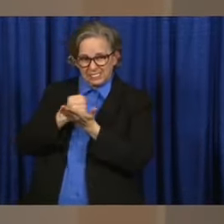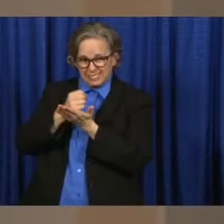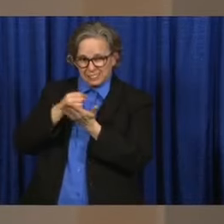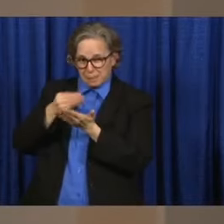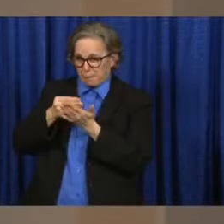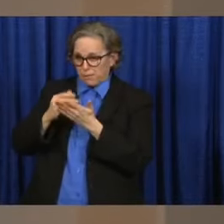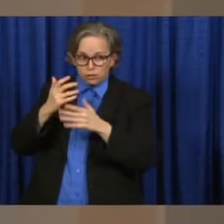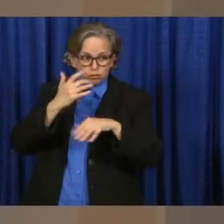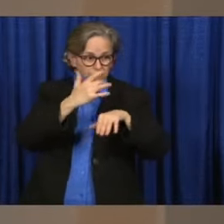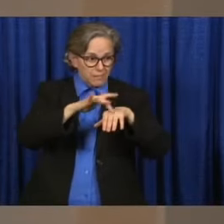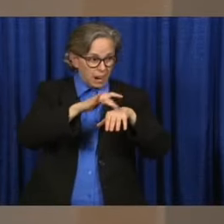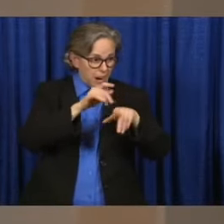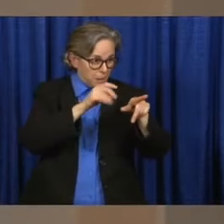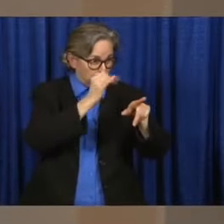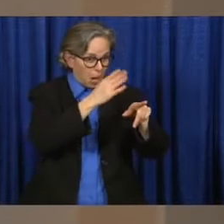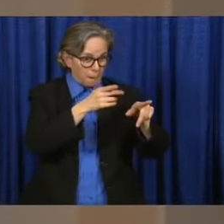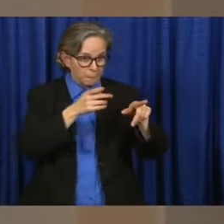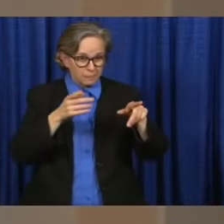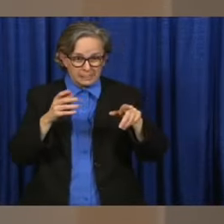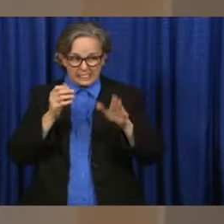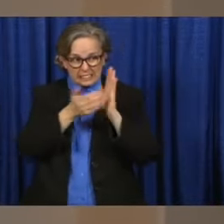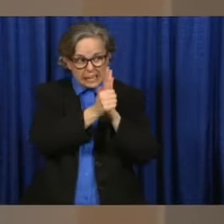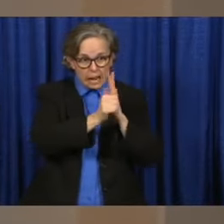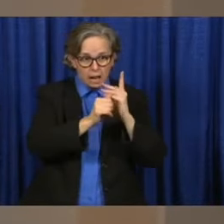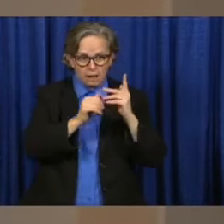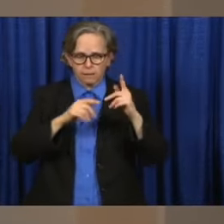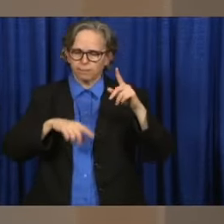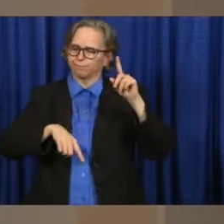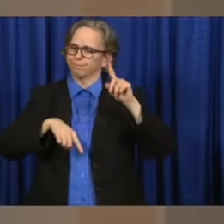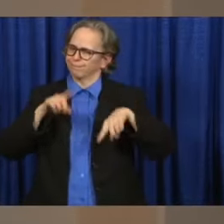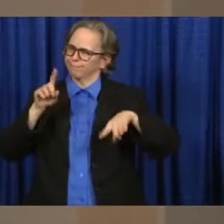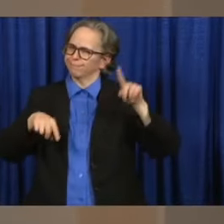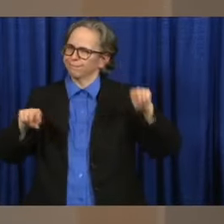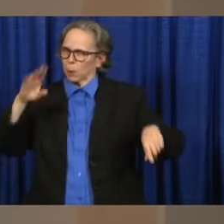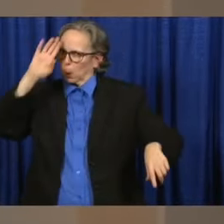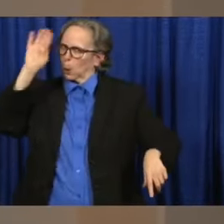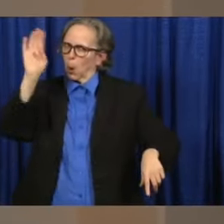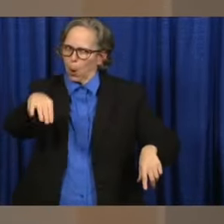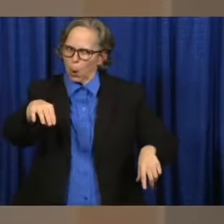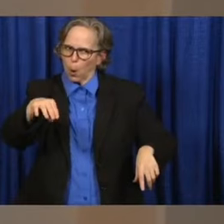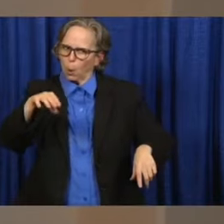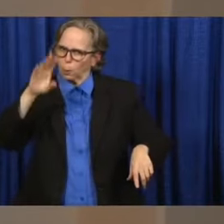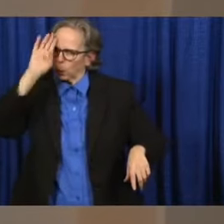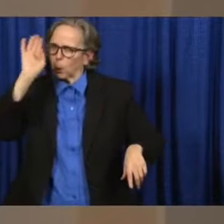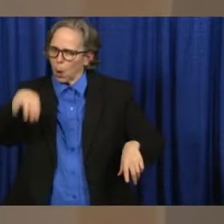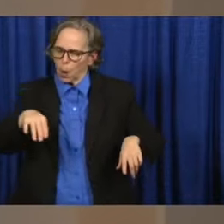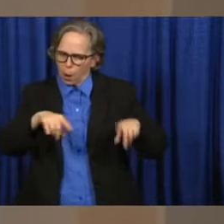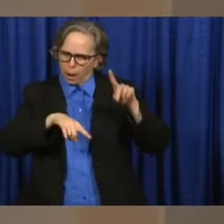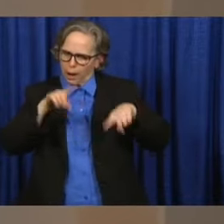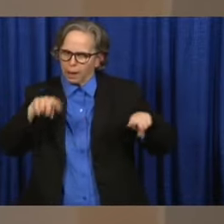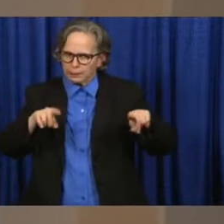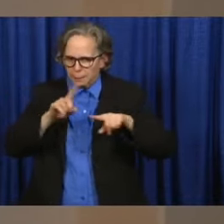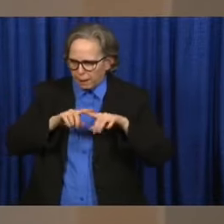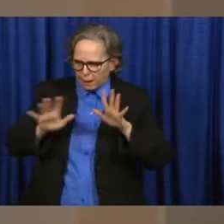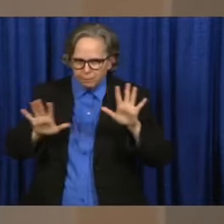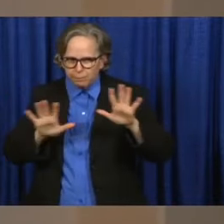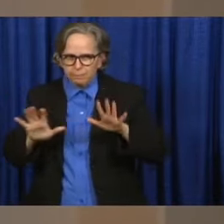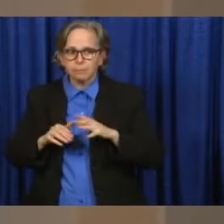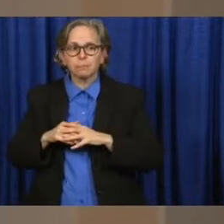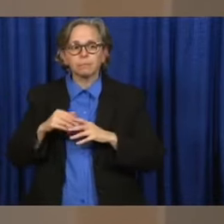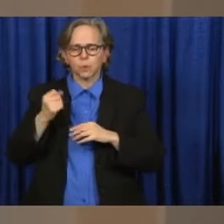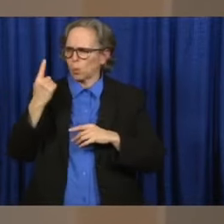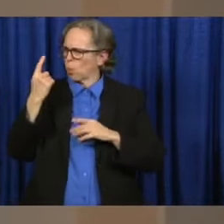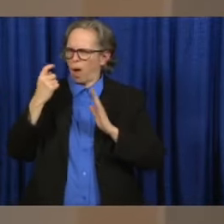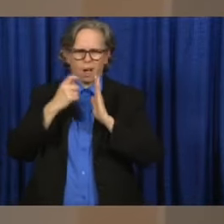are vary greatly. I saw in one article today, I can't remember